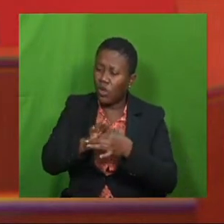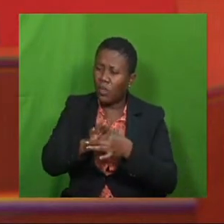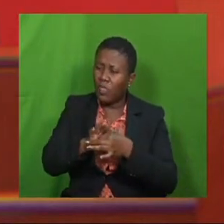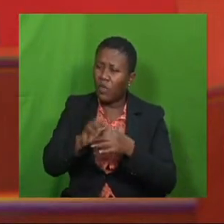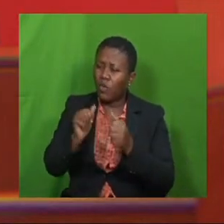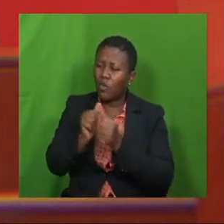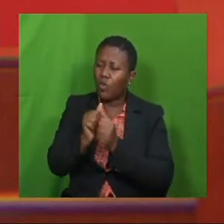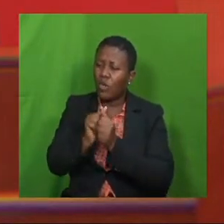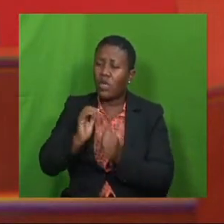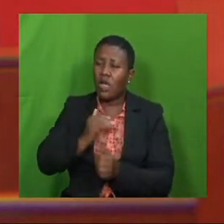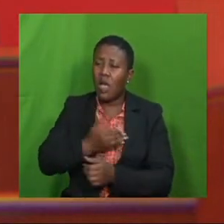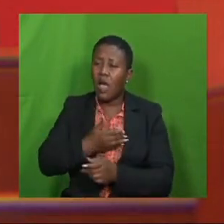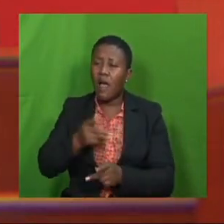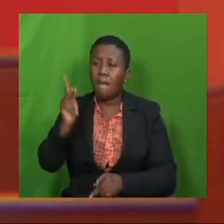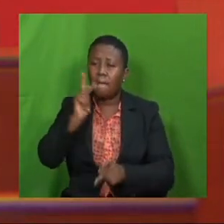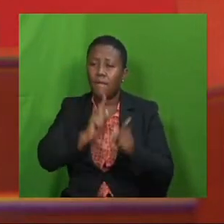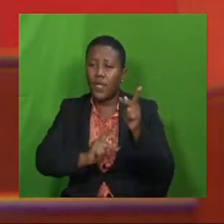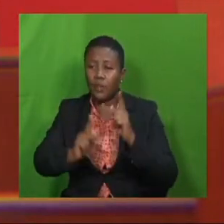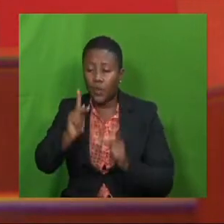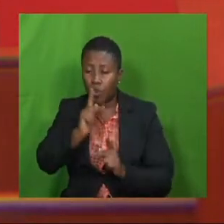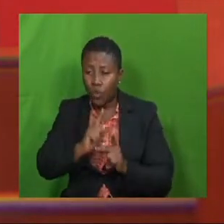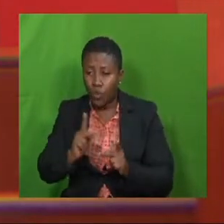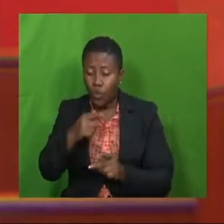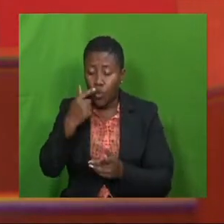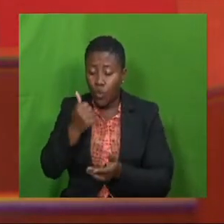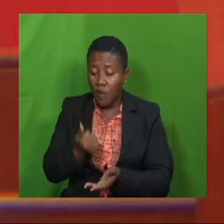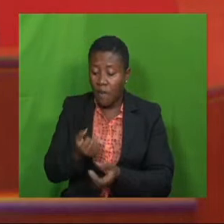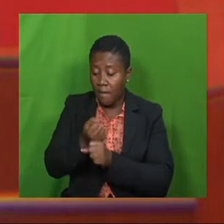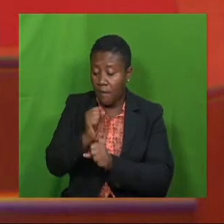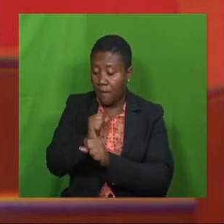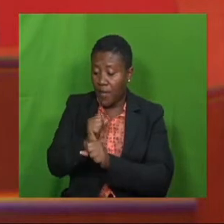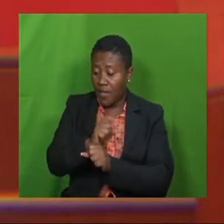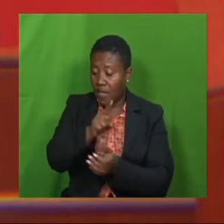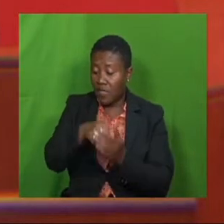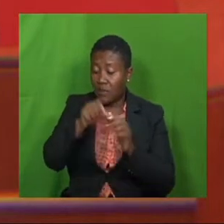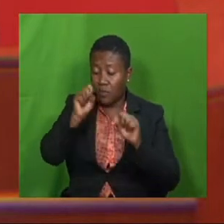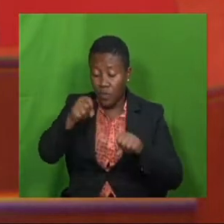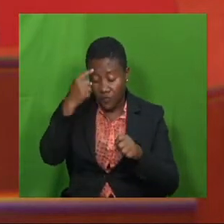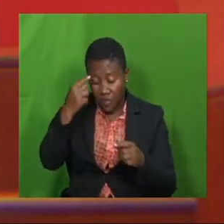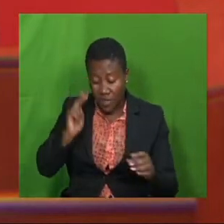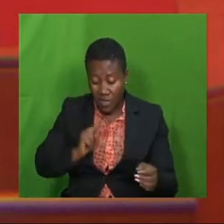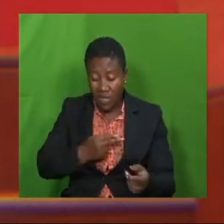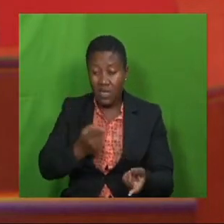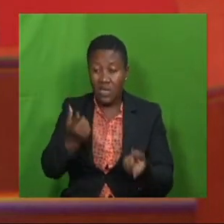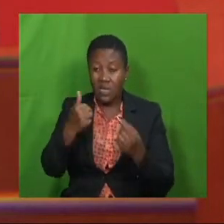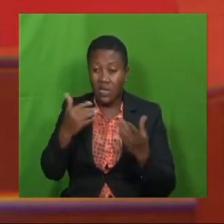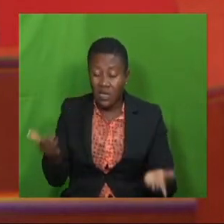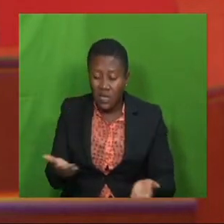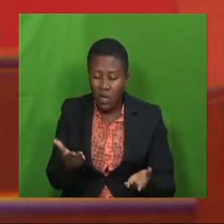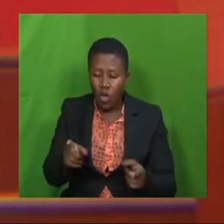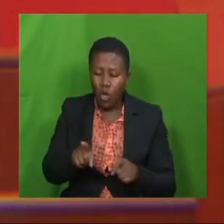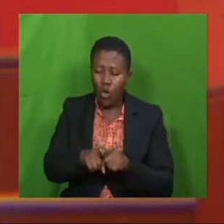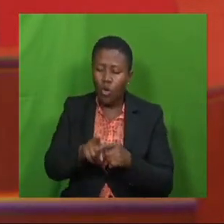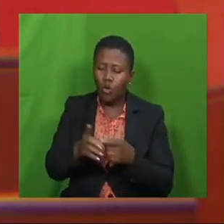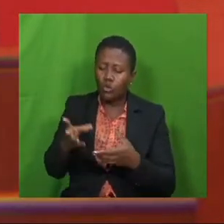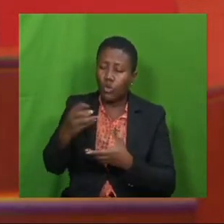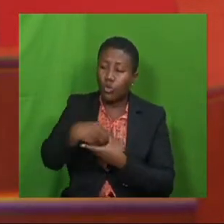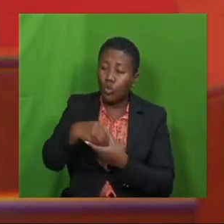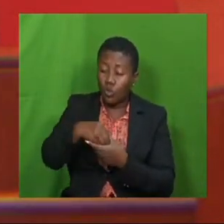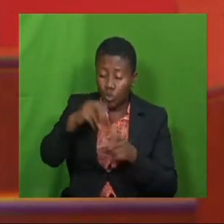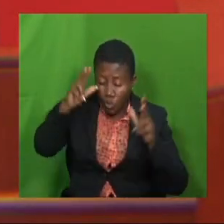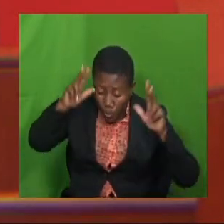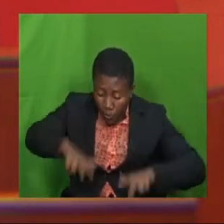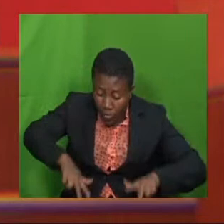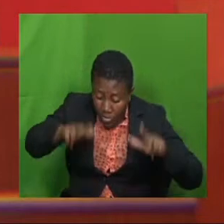we find ourselves in this House. This short period includes the Muslim fast, which began a